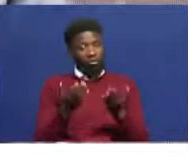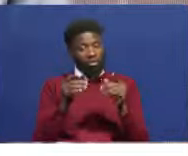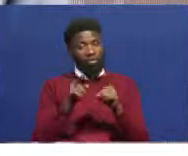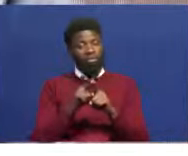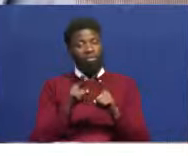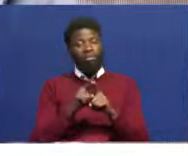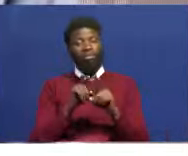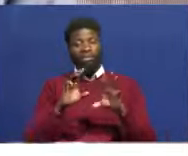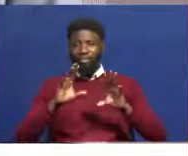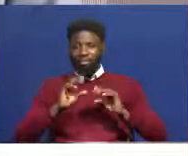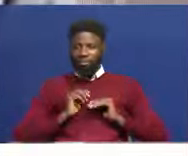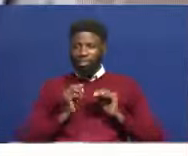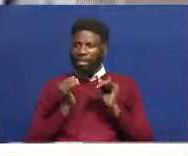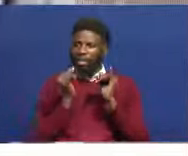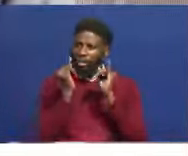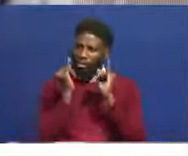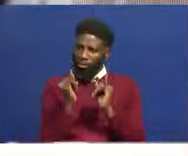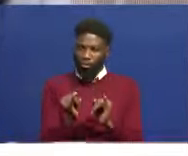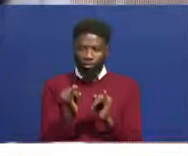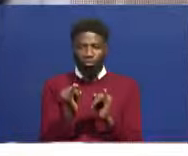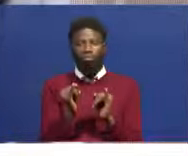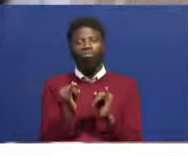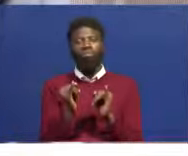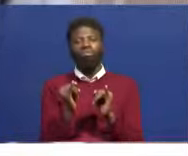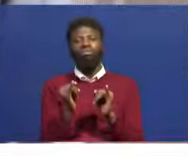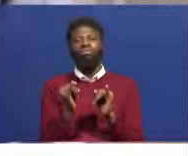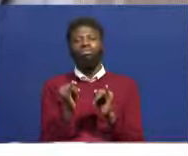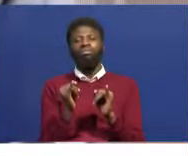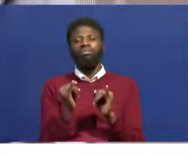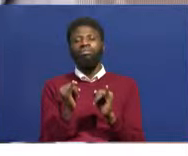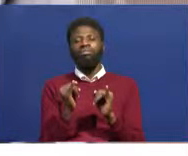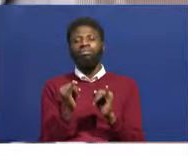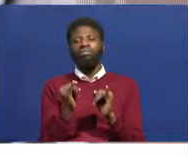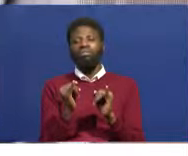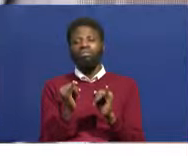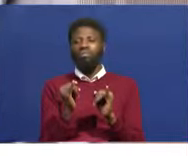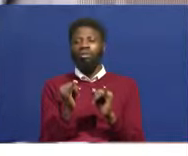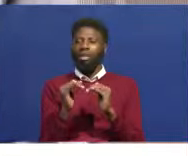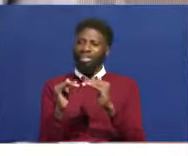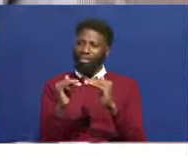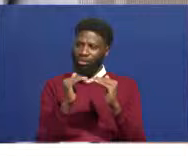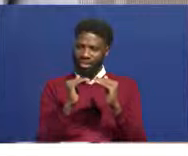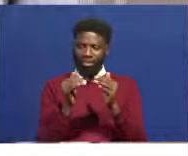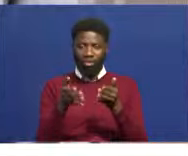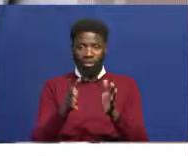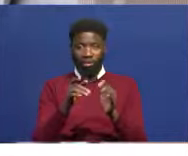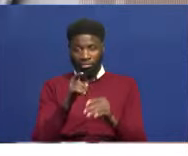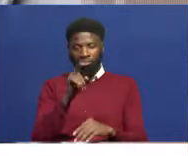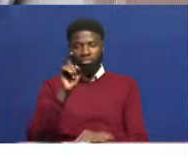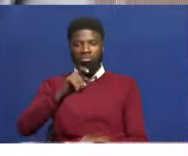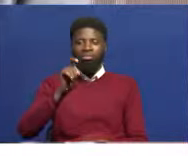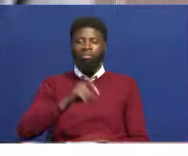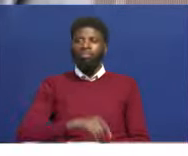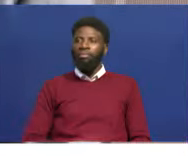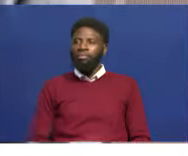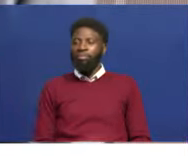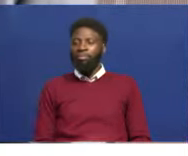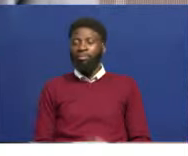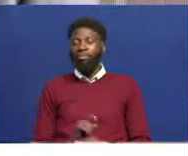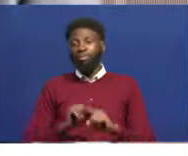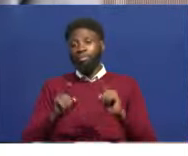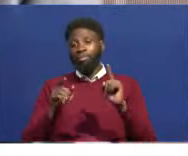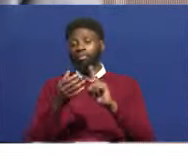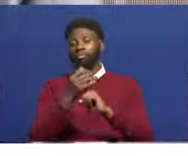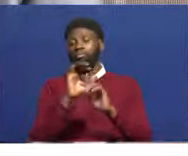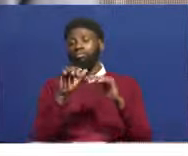contract is what is required. But for us to achieve this,